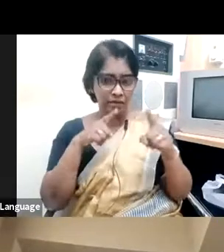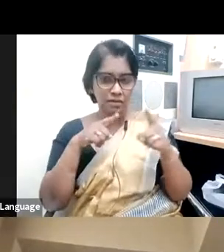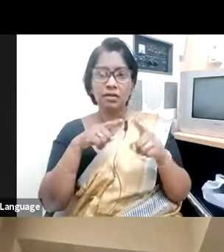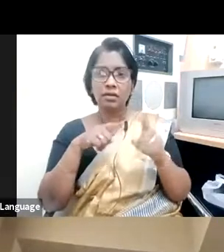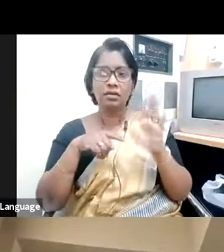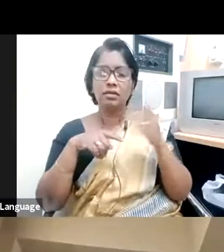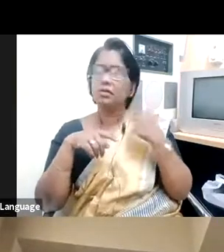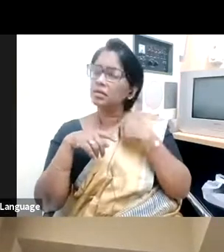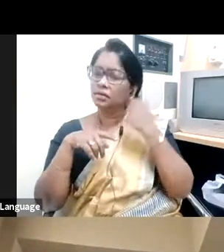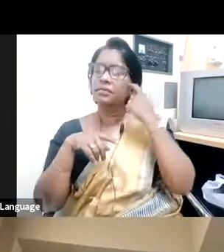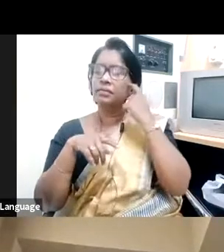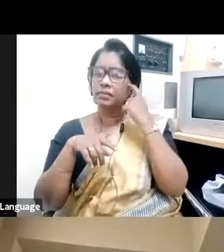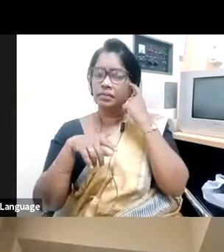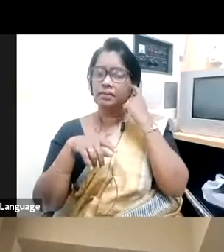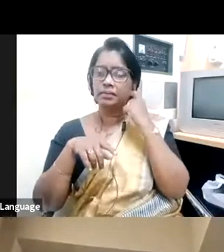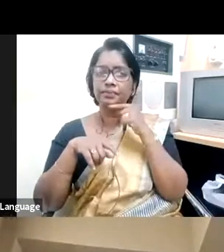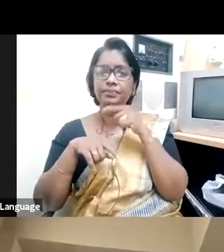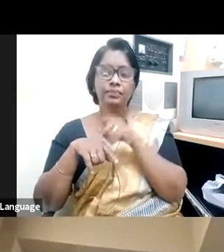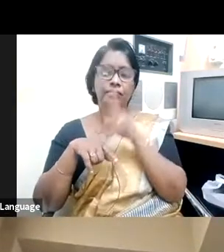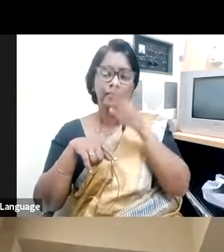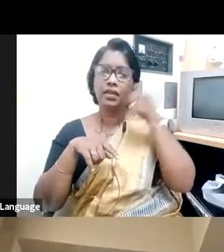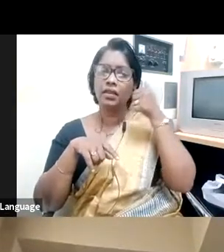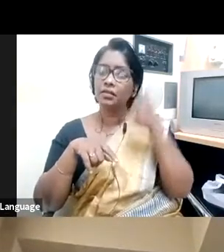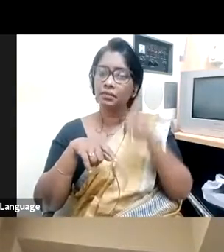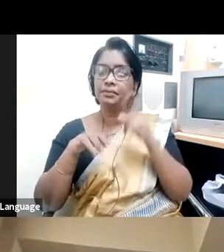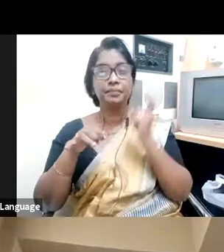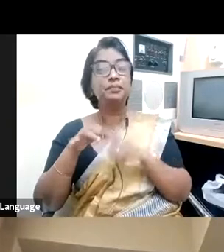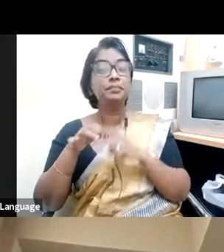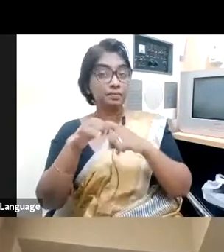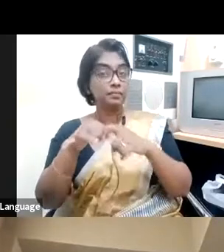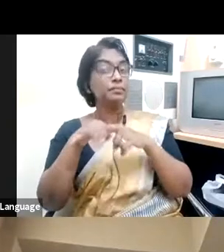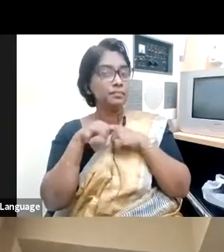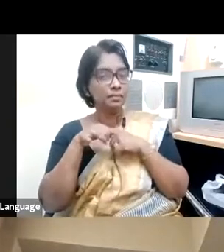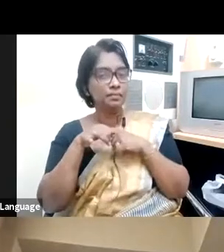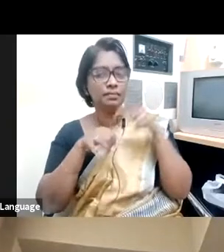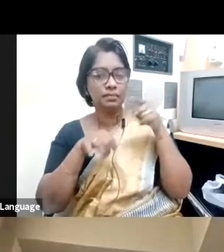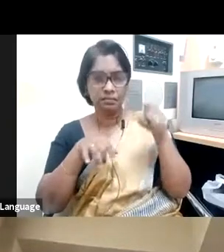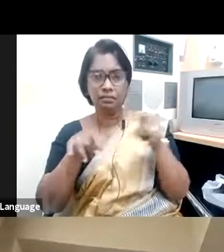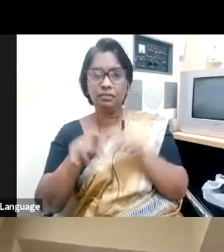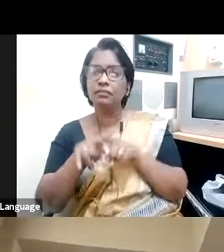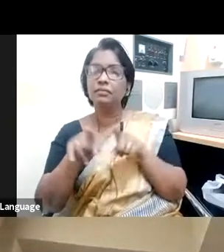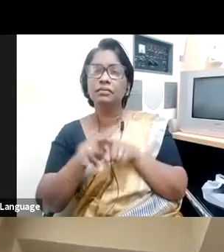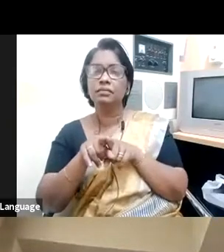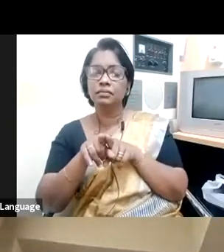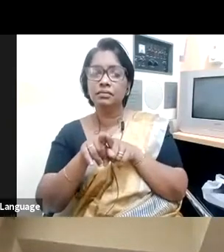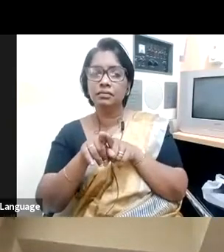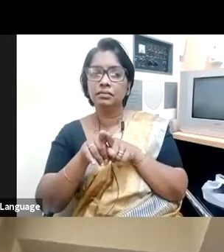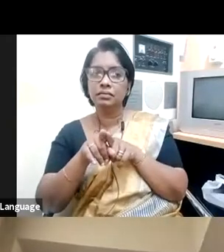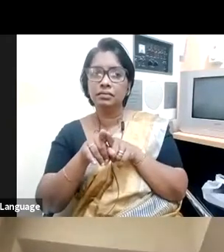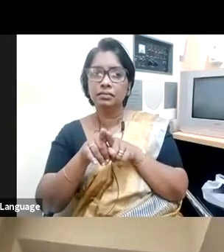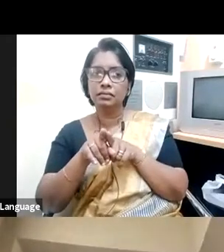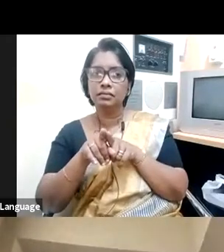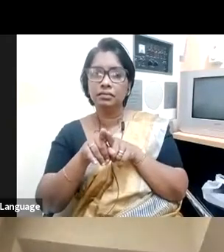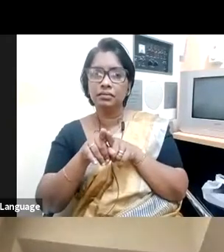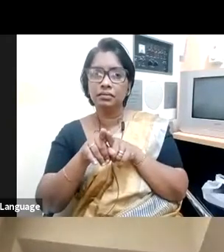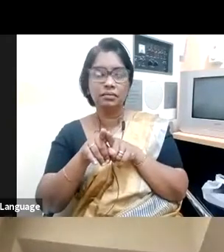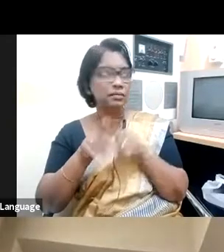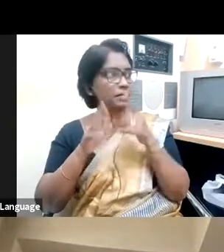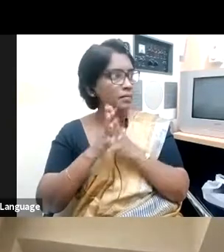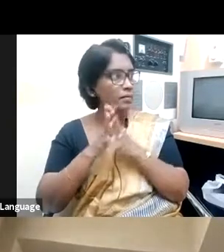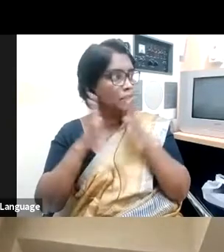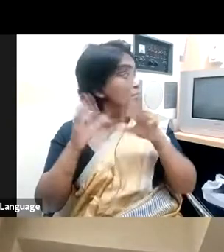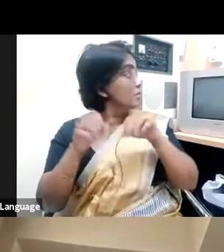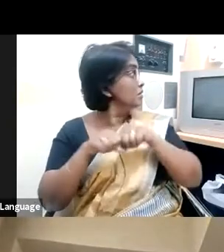pertinent question. Is certainly innovation is not meant for the large, the large organizations of this world.